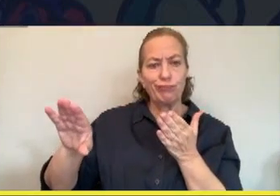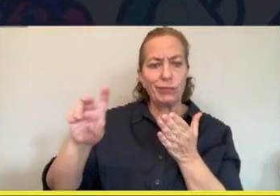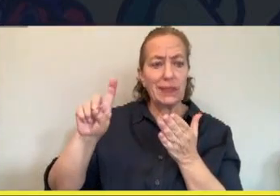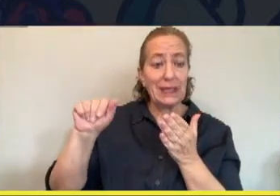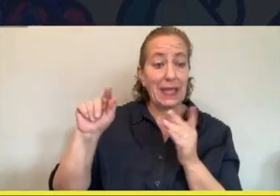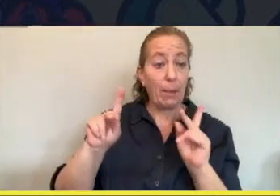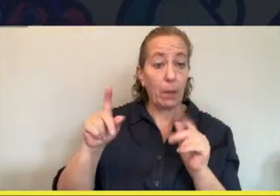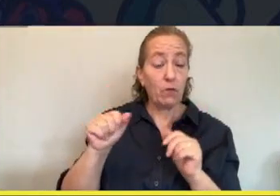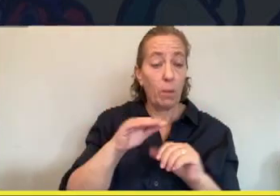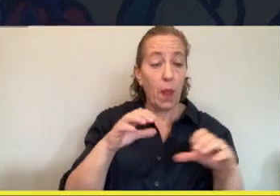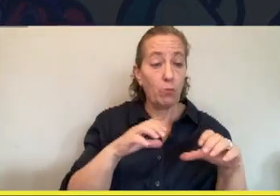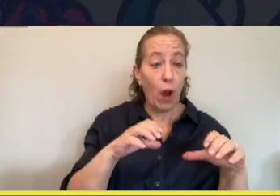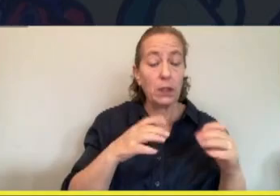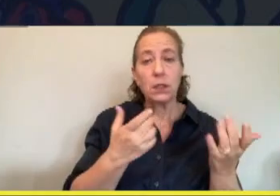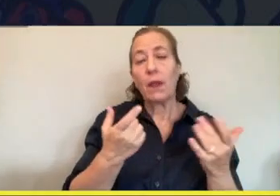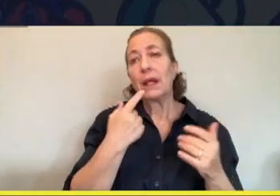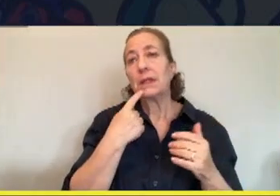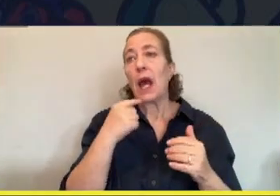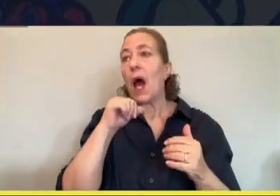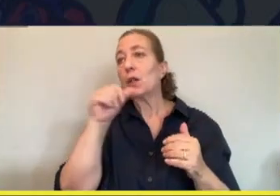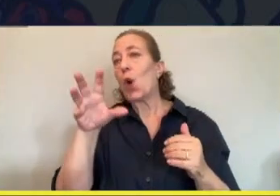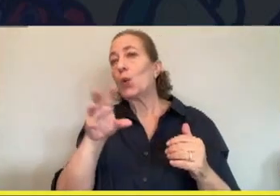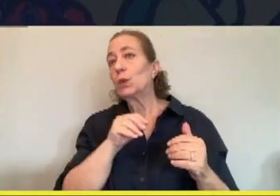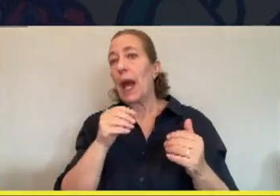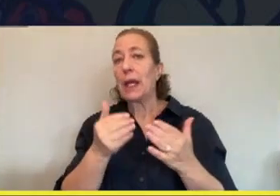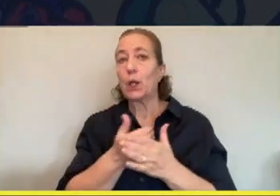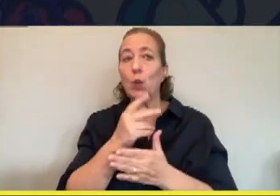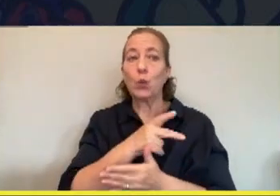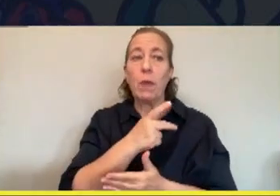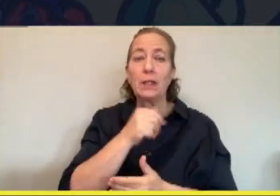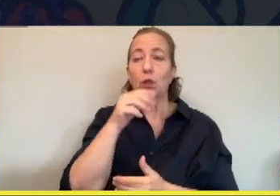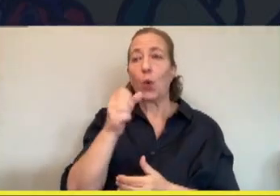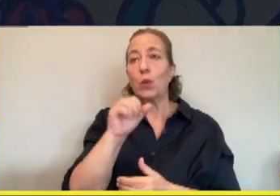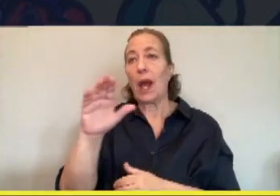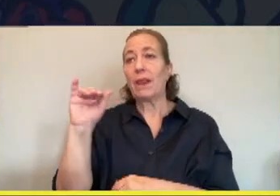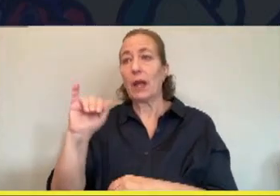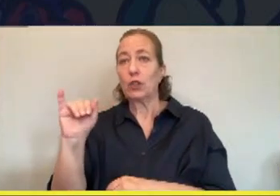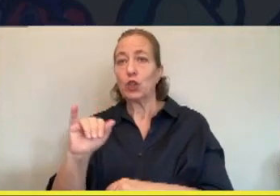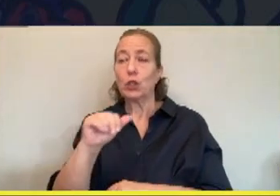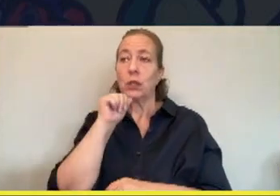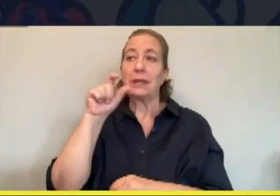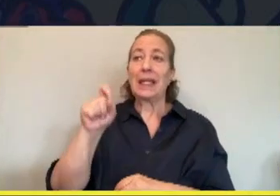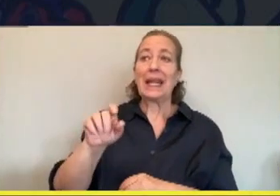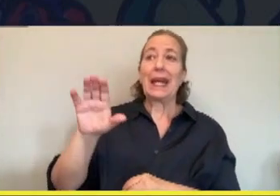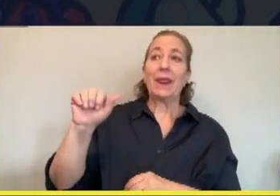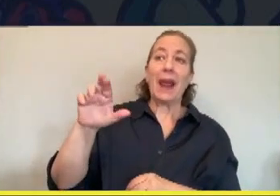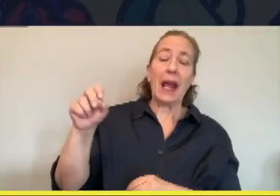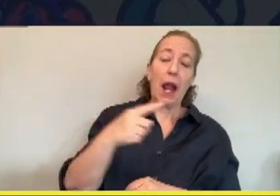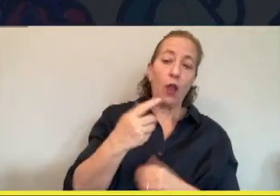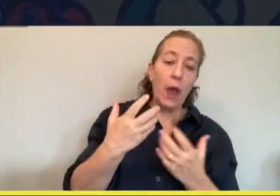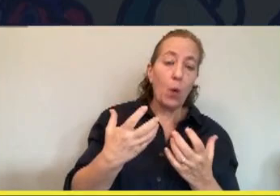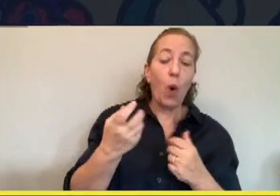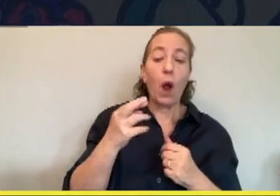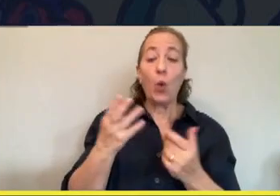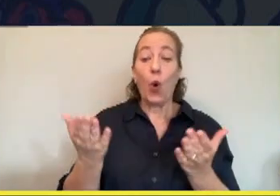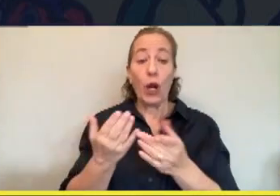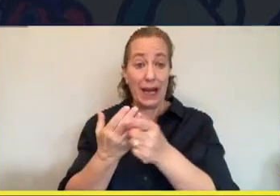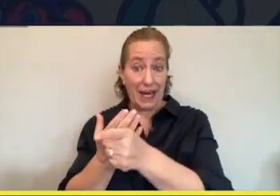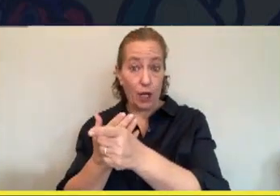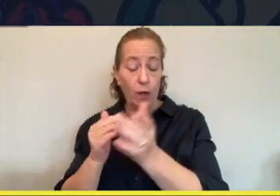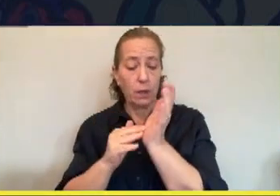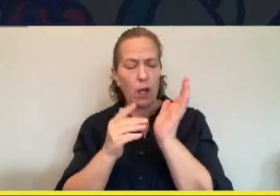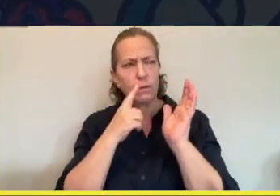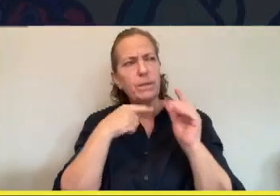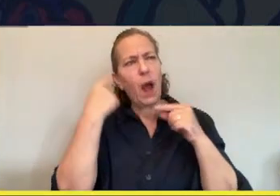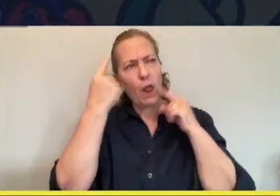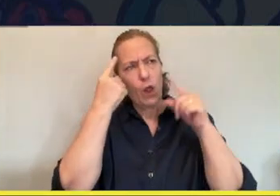take new patients, they don't take the patient's insurance, the patient doesn't need the care that they want, or in this case, I've thought about it a lot because